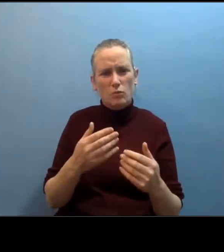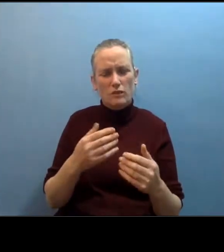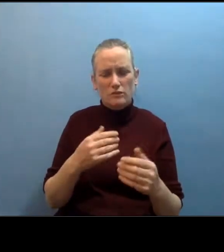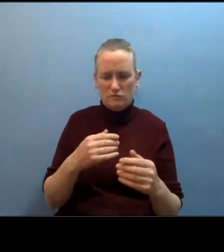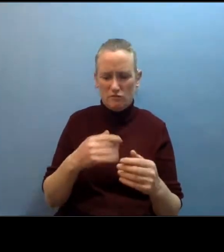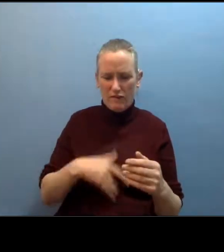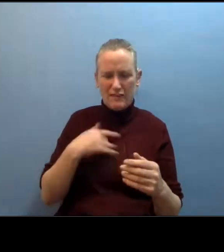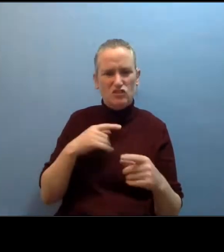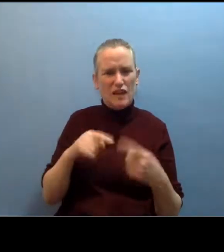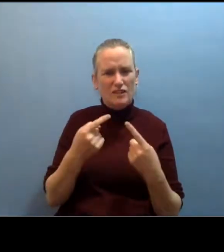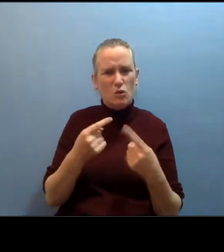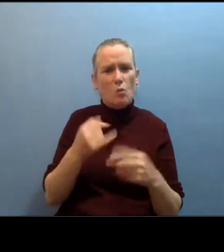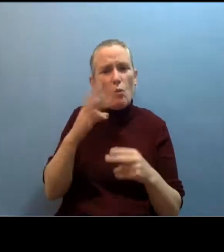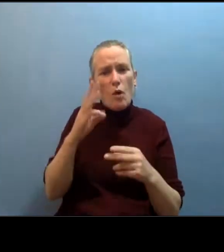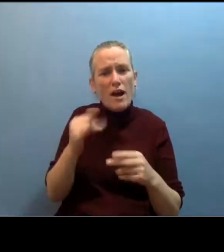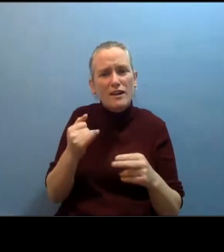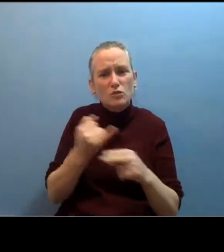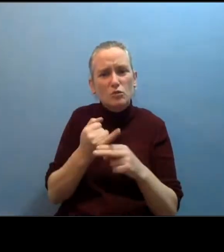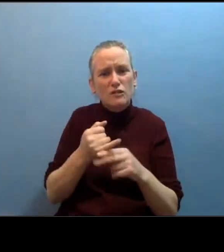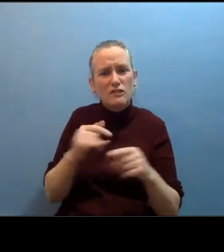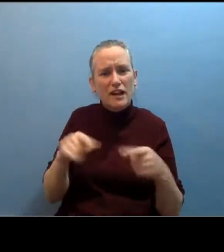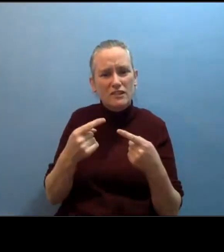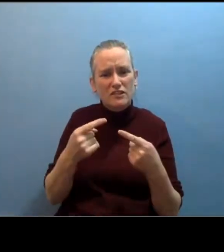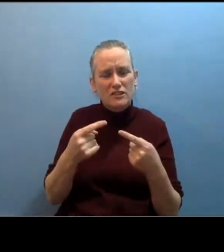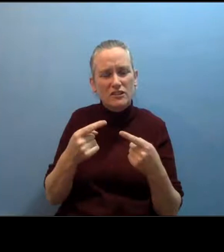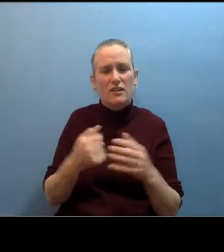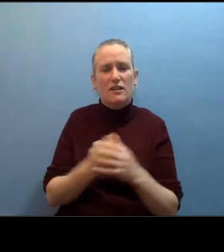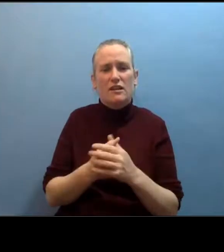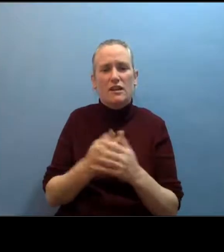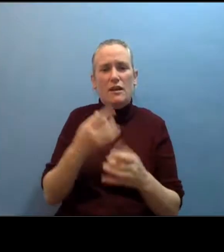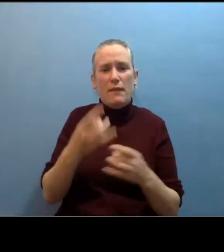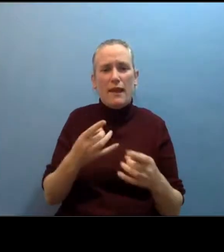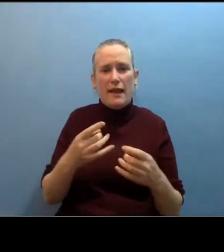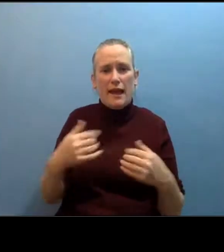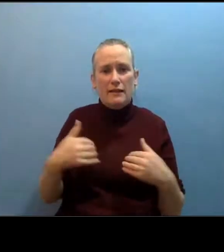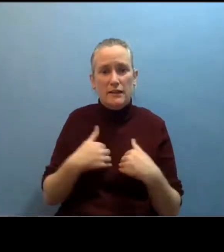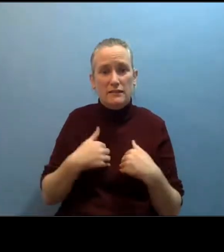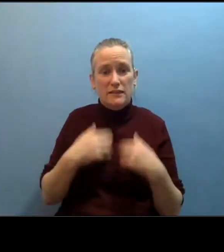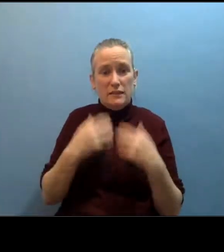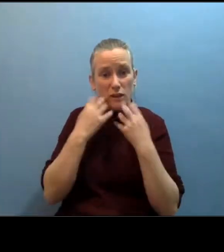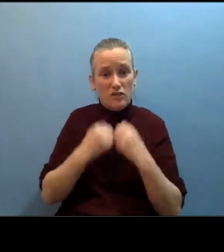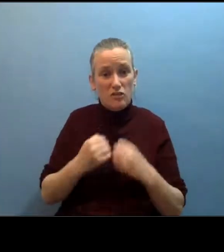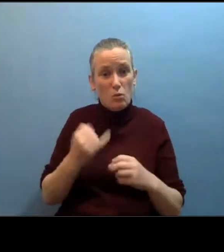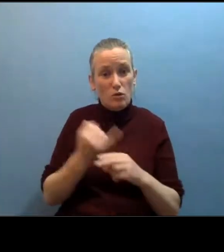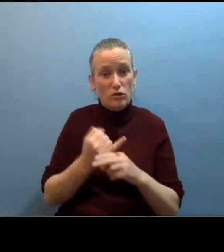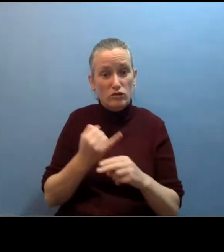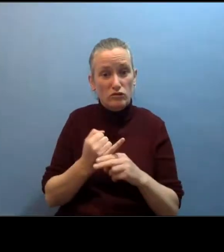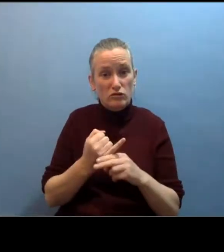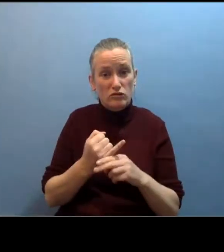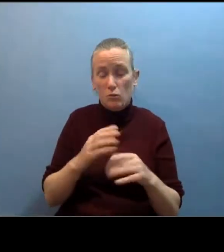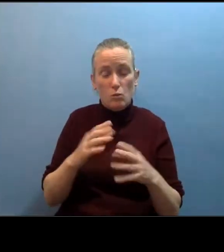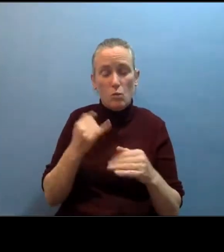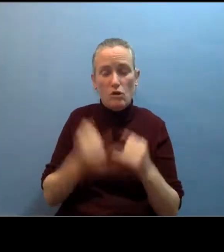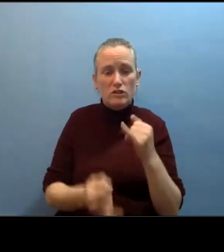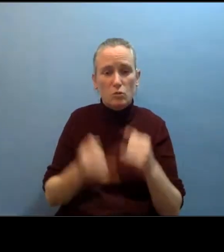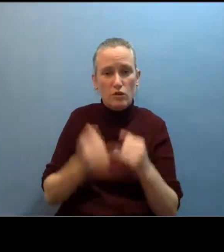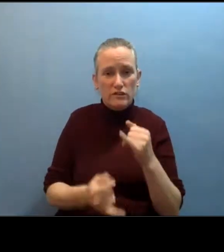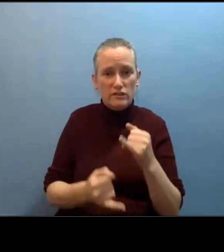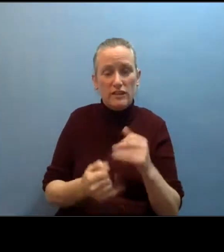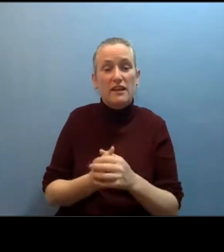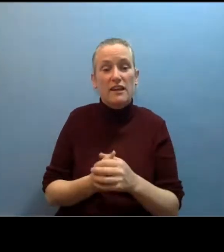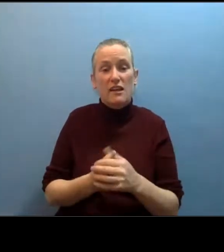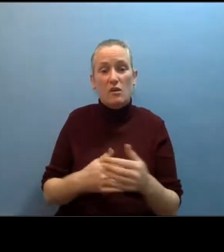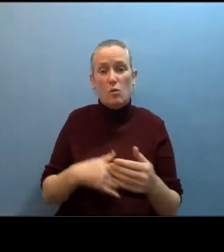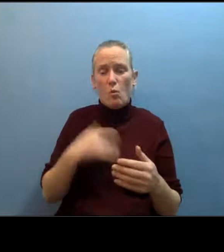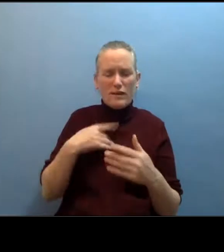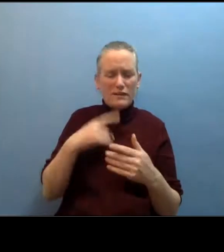does it make the anxiety or the depression worse? And what specifically about school? Is it the social aspect of school, or